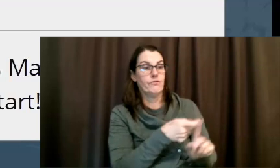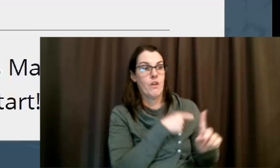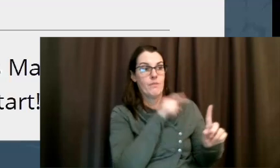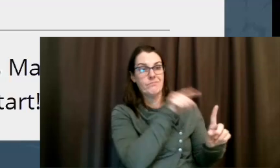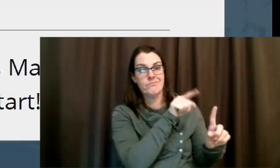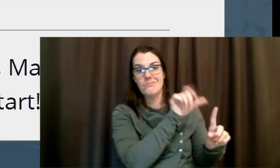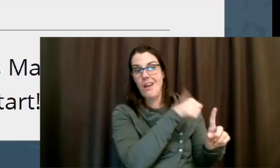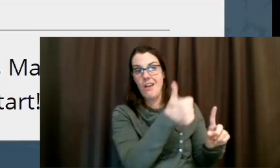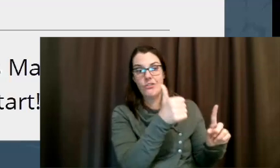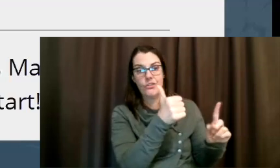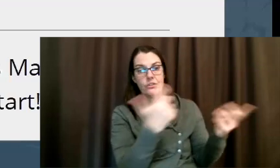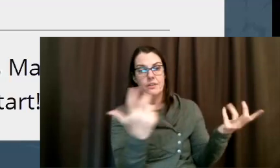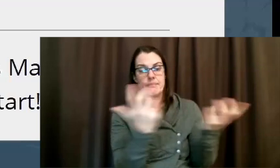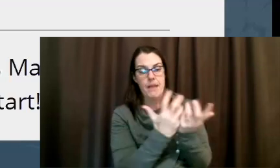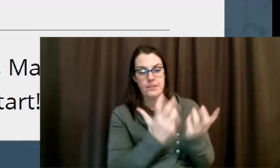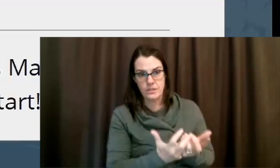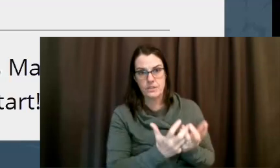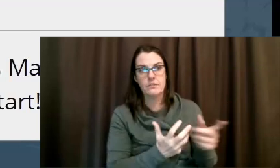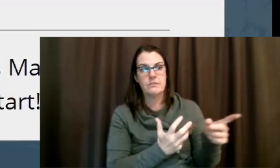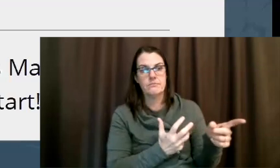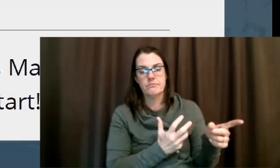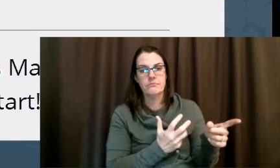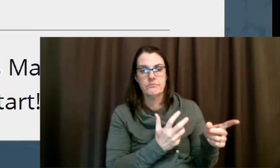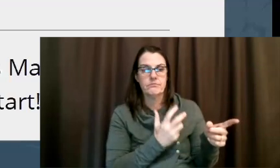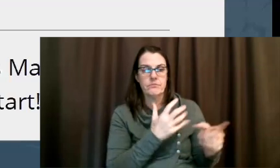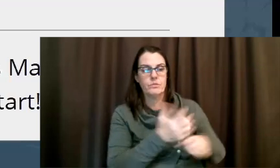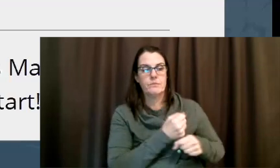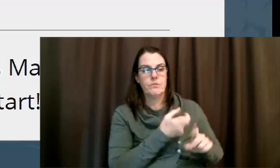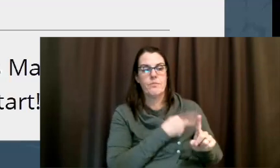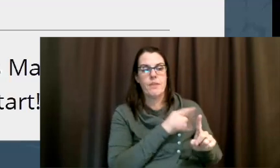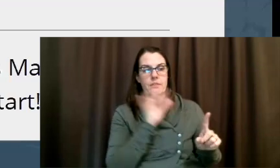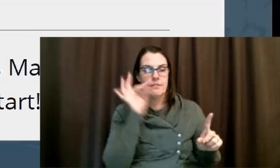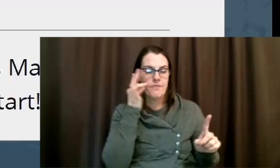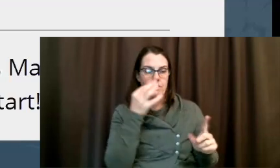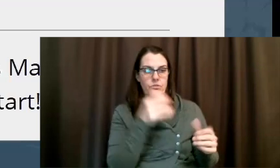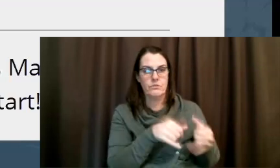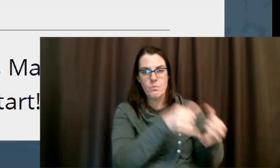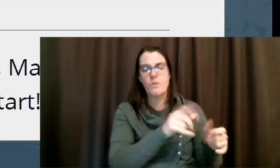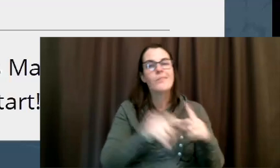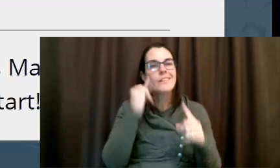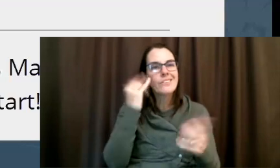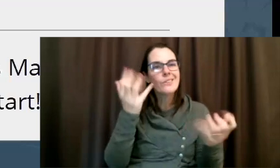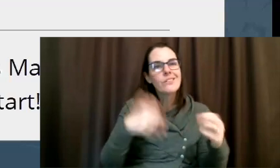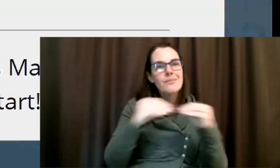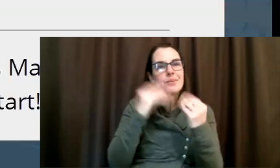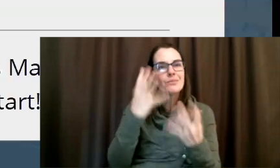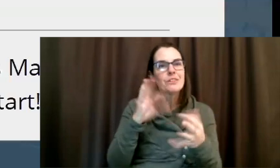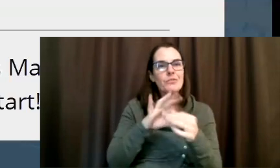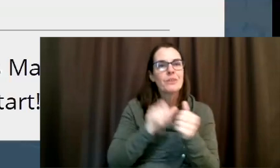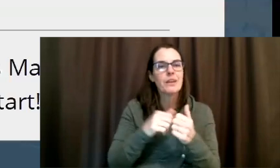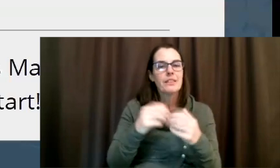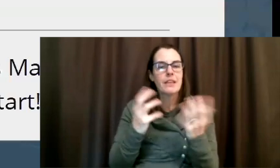from the recipient of the federal award. But if you'd like more information about match funding, there's a great